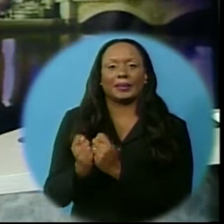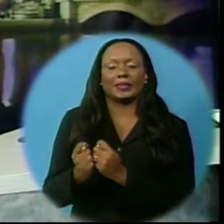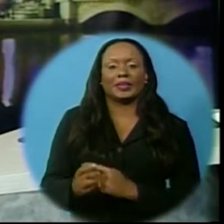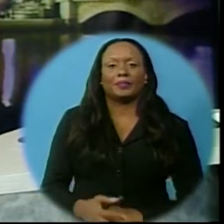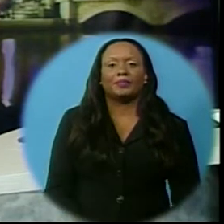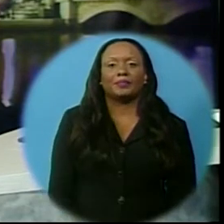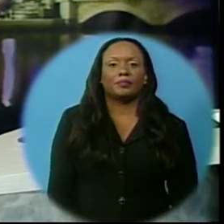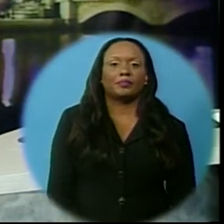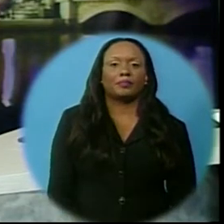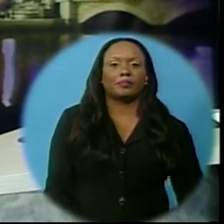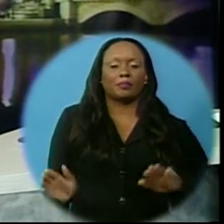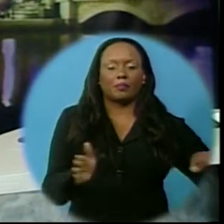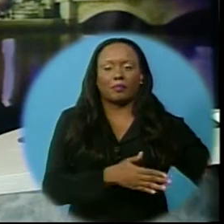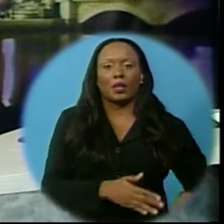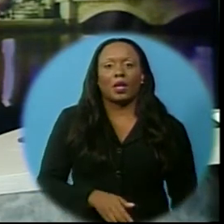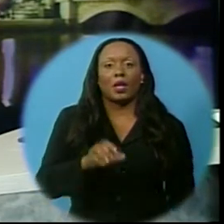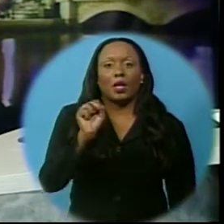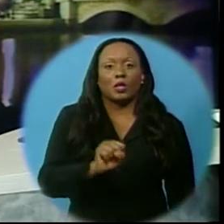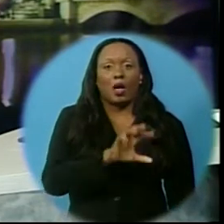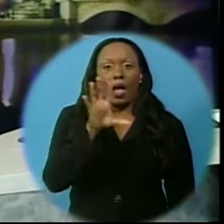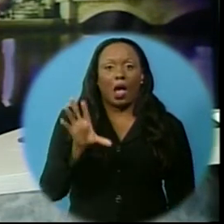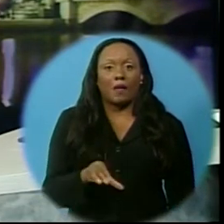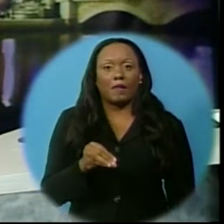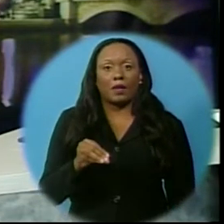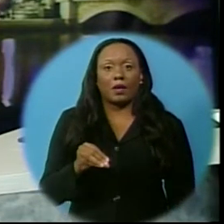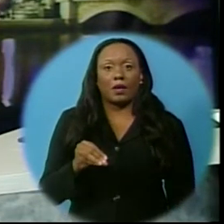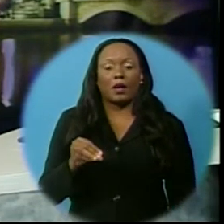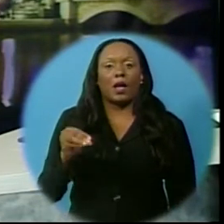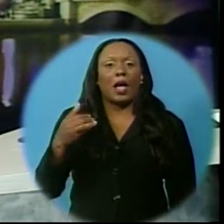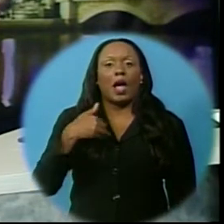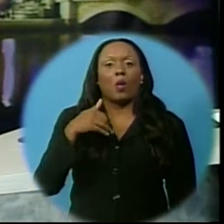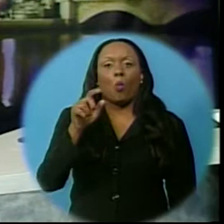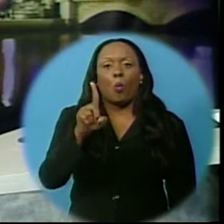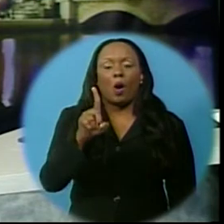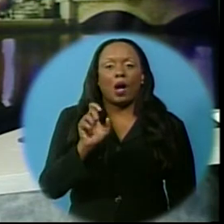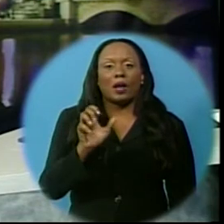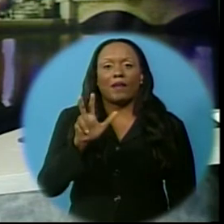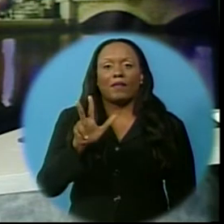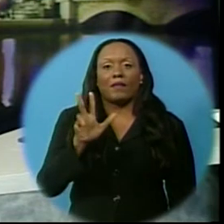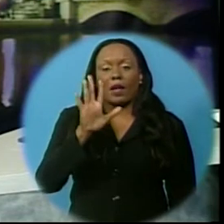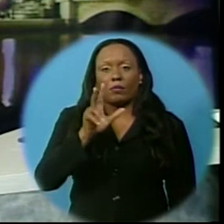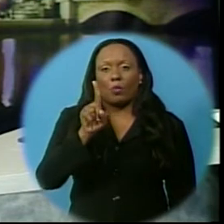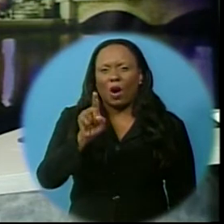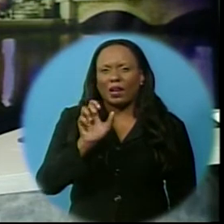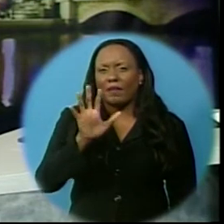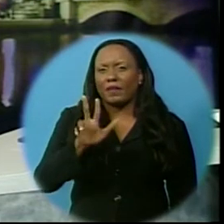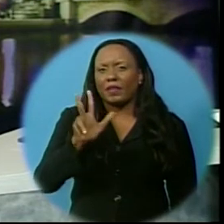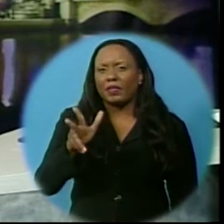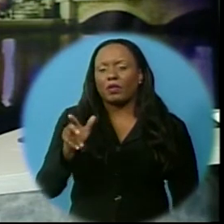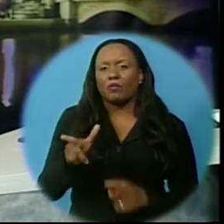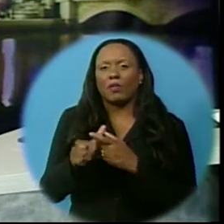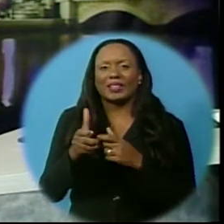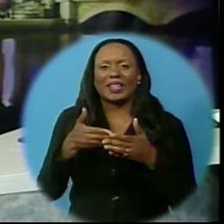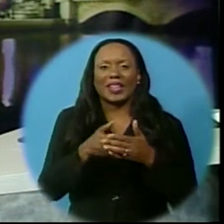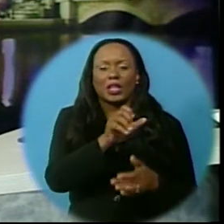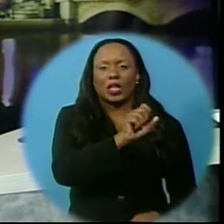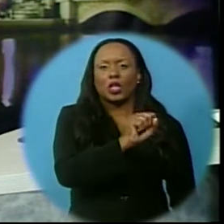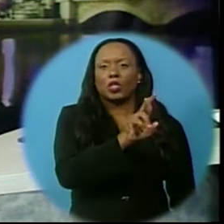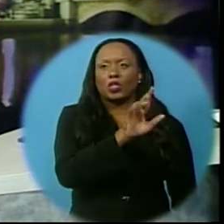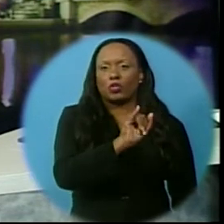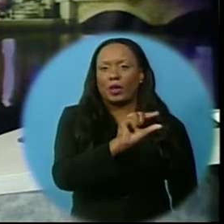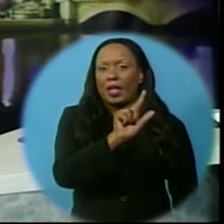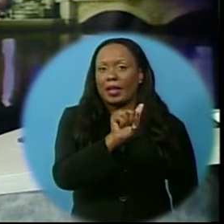Meanwhile, South Africa wrapped up victory by 153 runs over Sri Lanka on day five of their first testing goal.